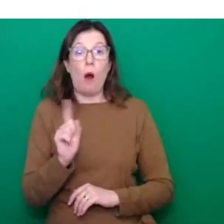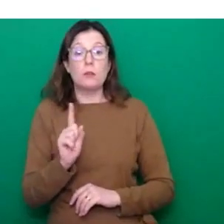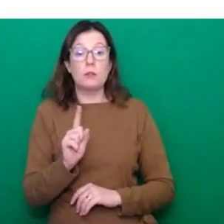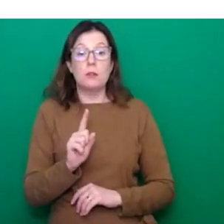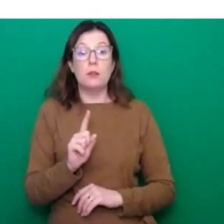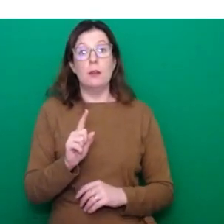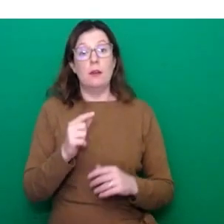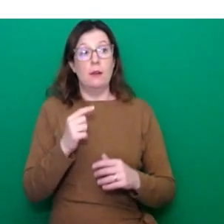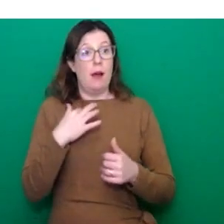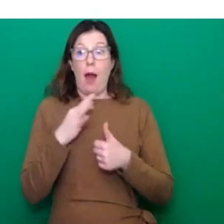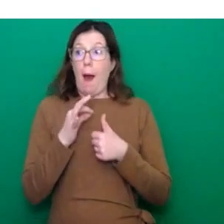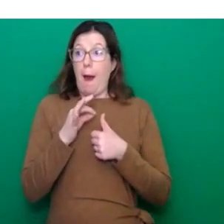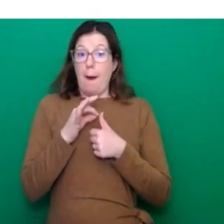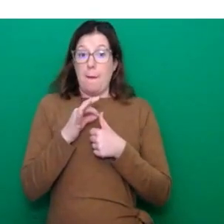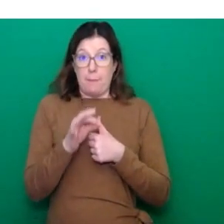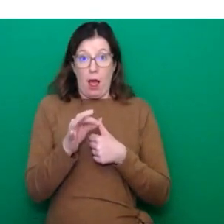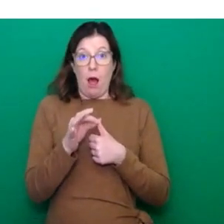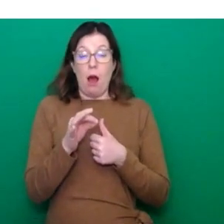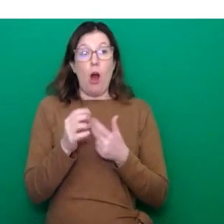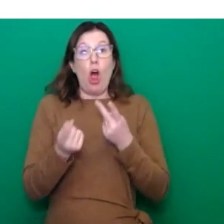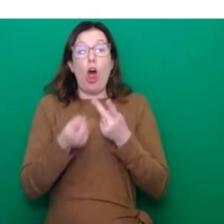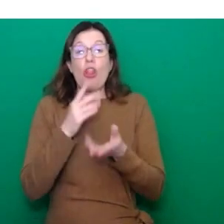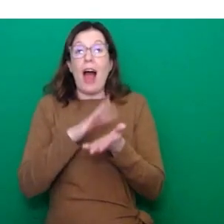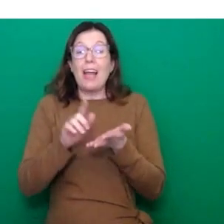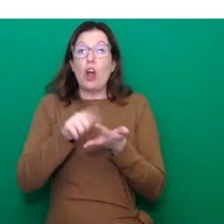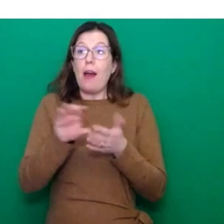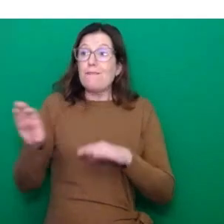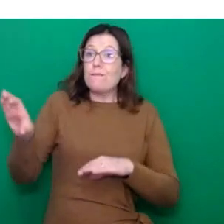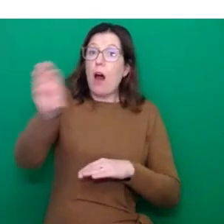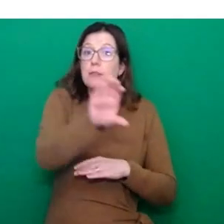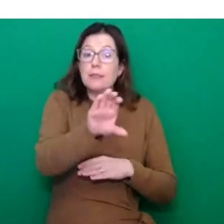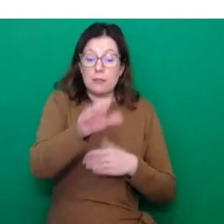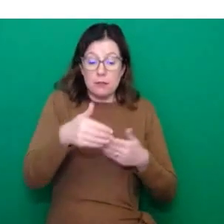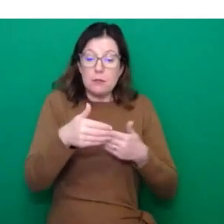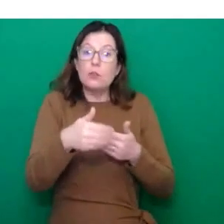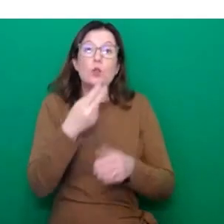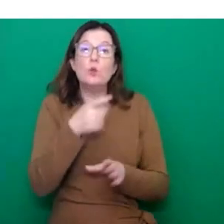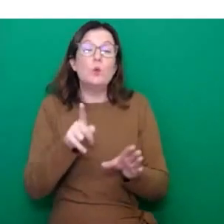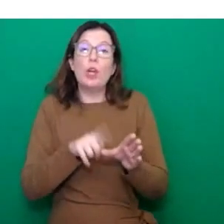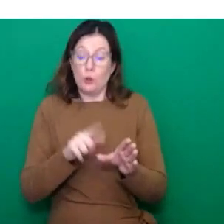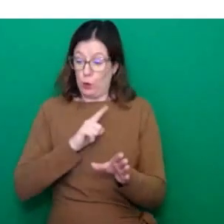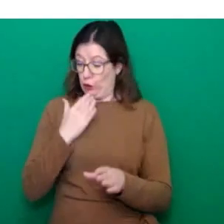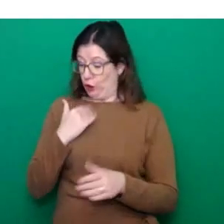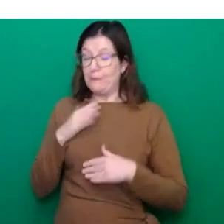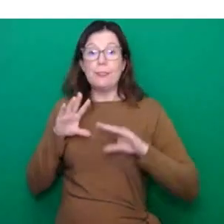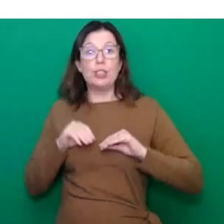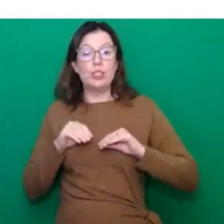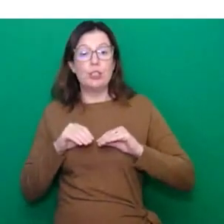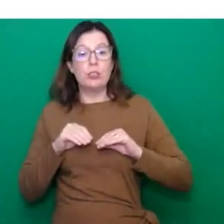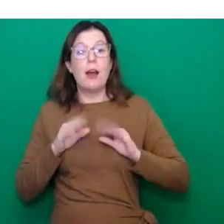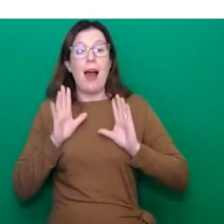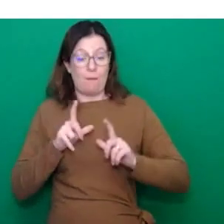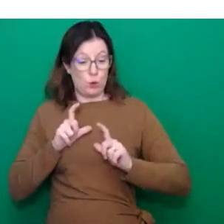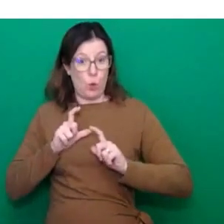you can't apply for another HEE funded training within a 2-year period. So essentially you have to kind of remain in